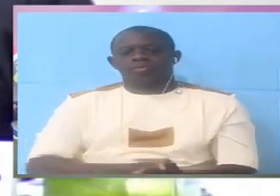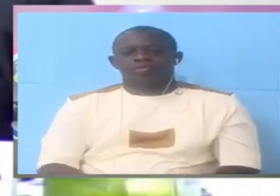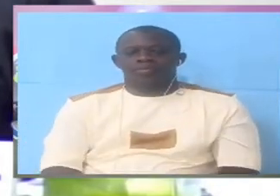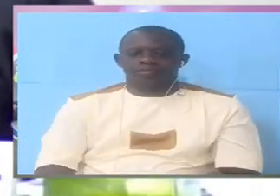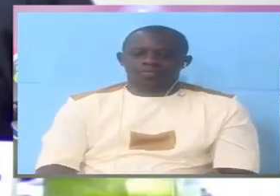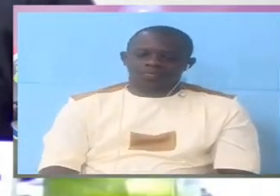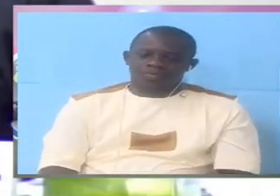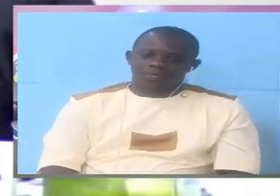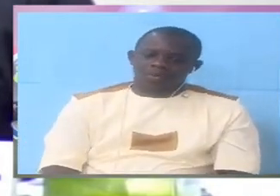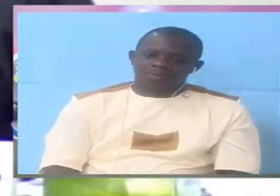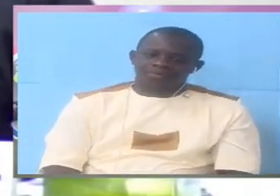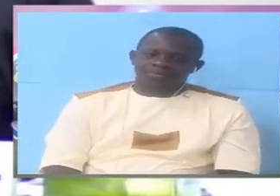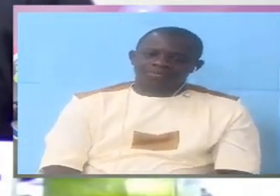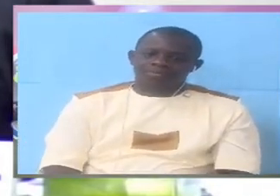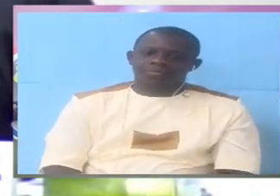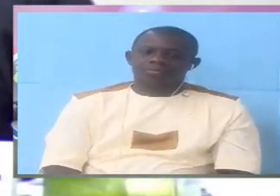120.